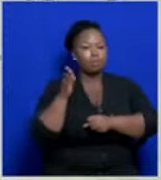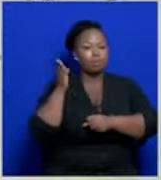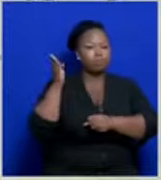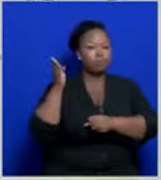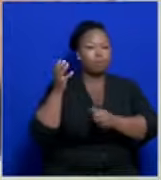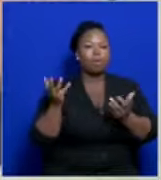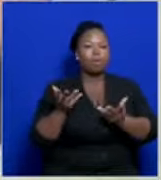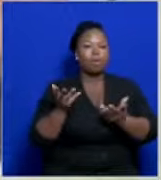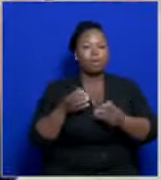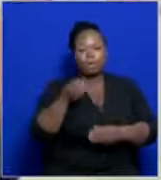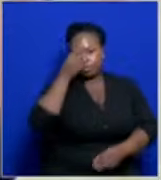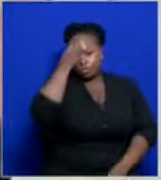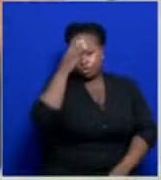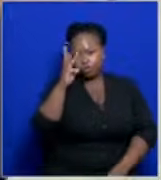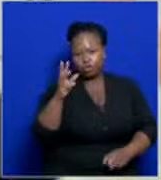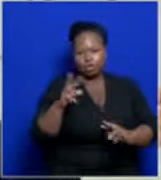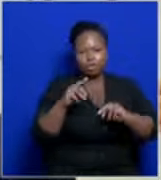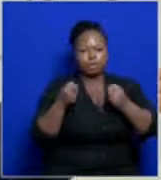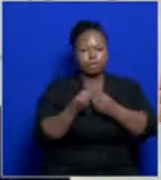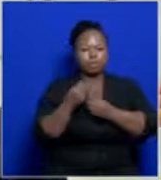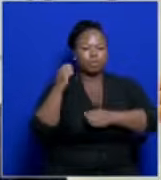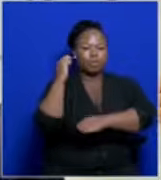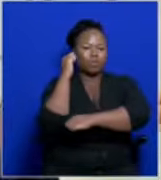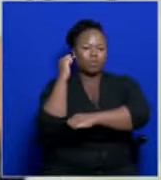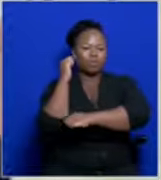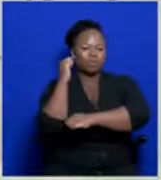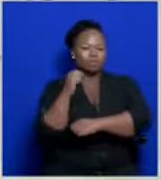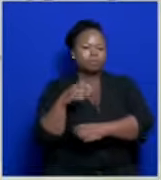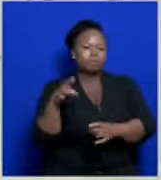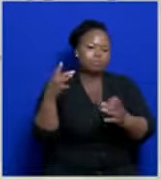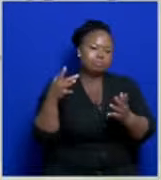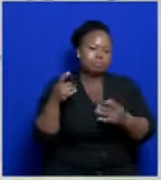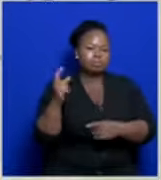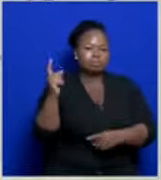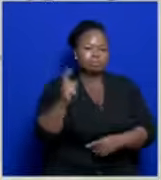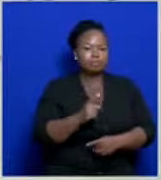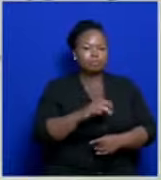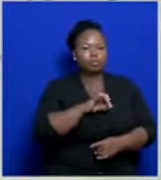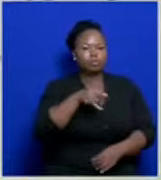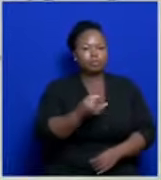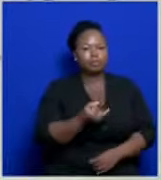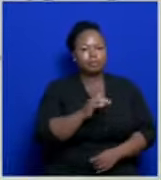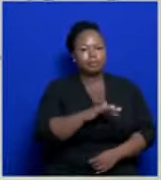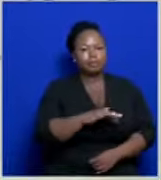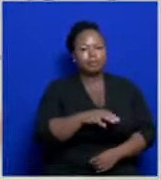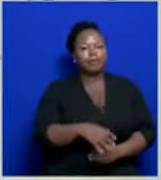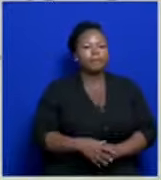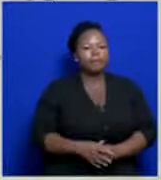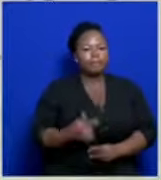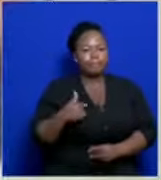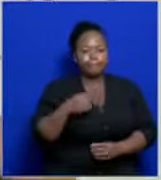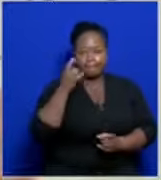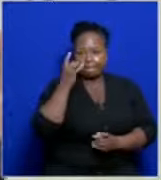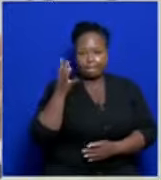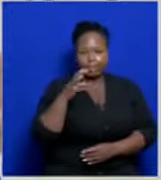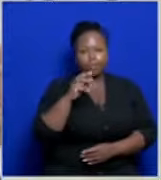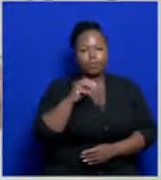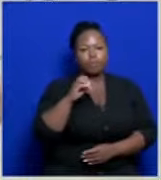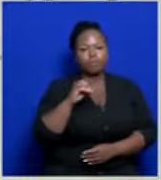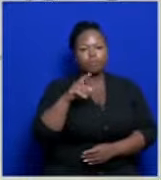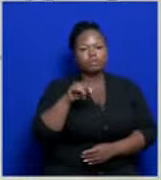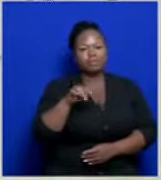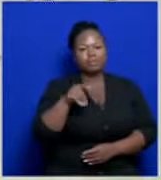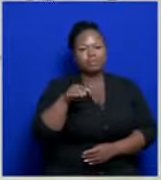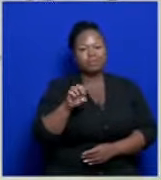National Office, so sometimes she comes to Johannesburg. So I told Binel Mutsepe that as soon as she comes to